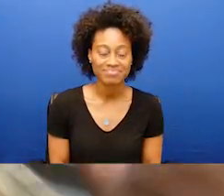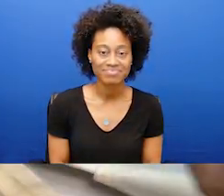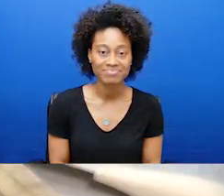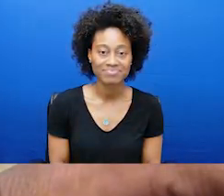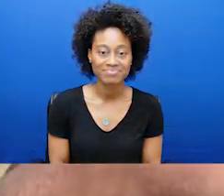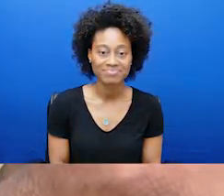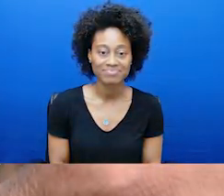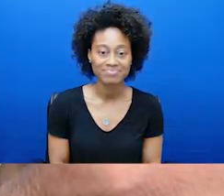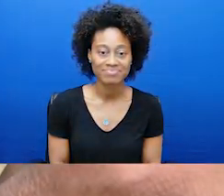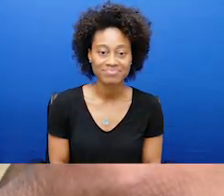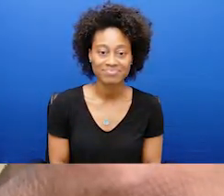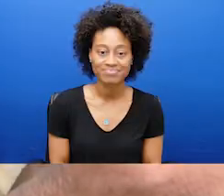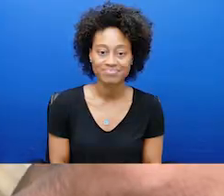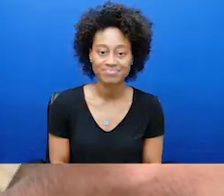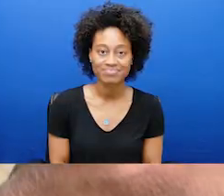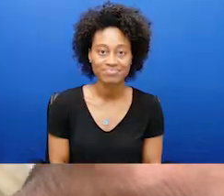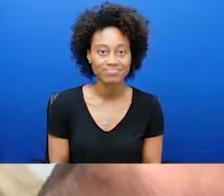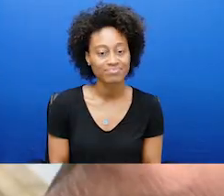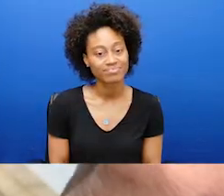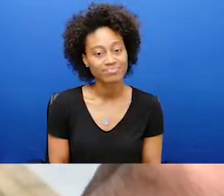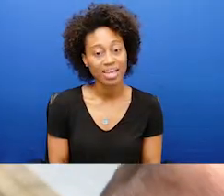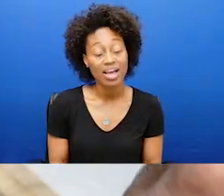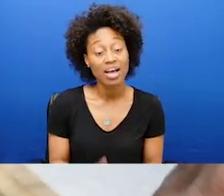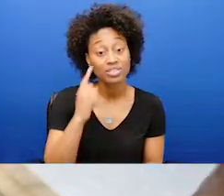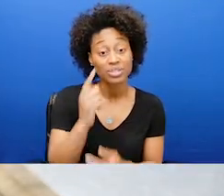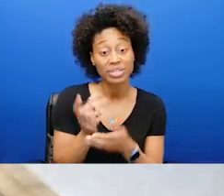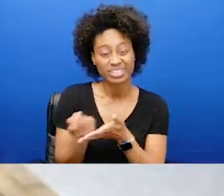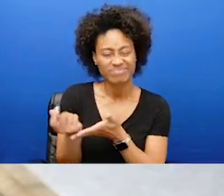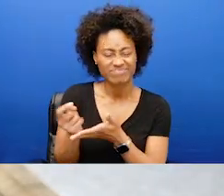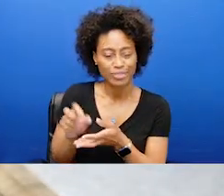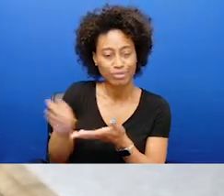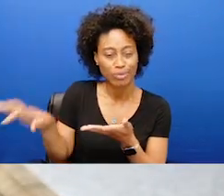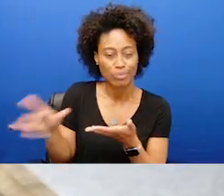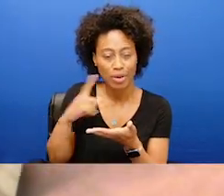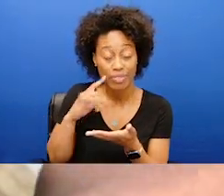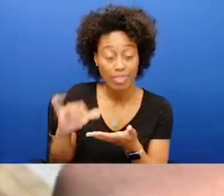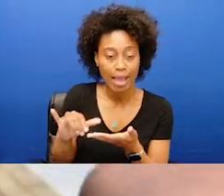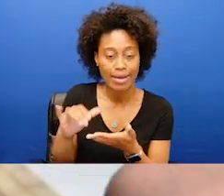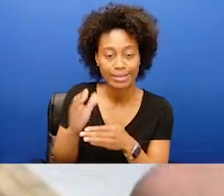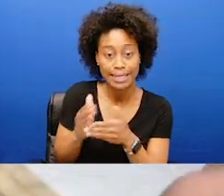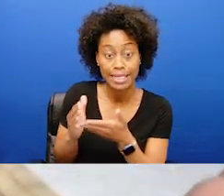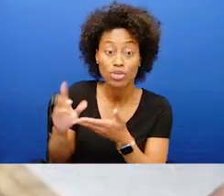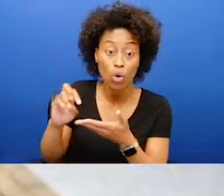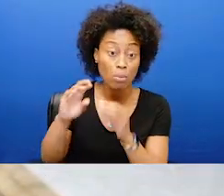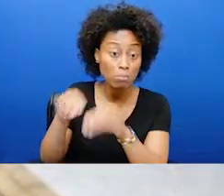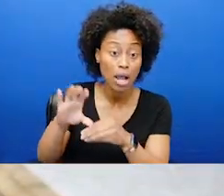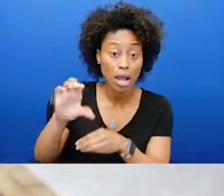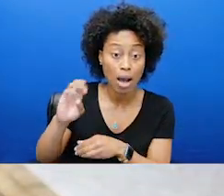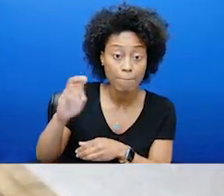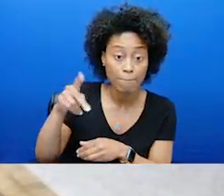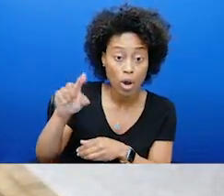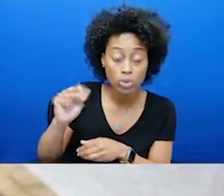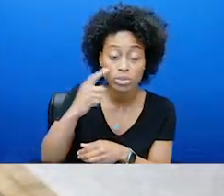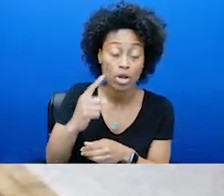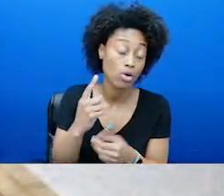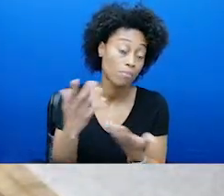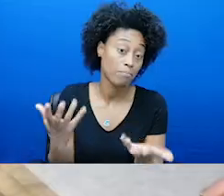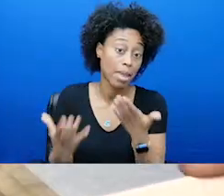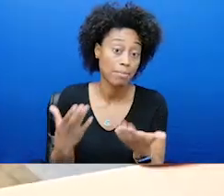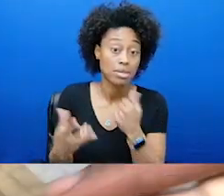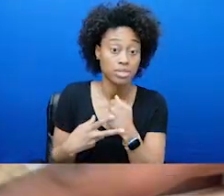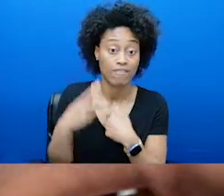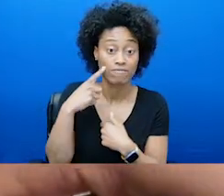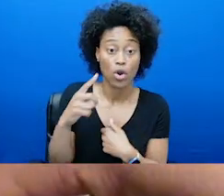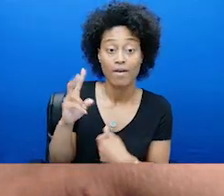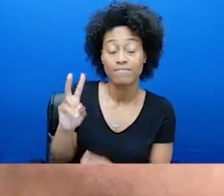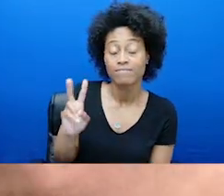Discard of those ends, you can put that in your compost, or you can even save them for veggie broth at the end of the week. And then we're going to slice them